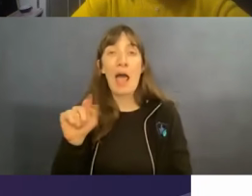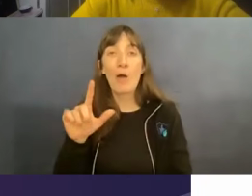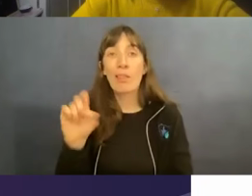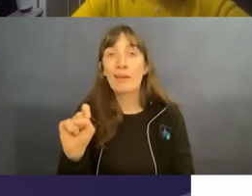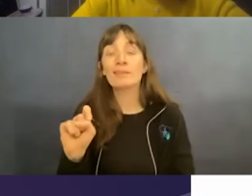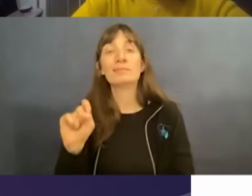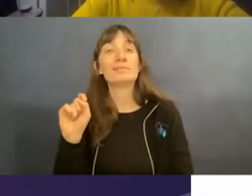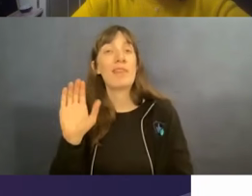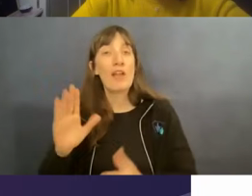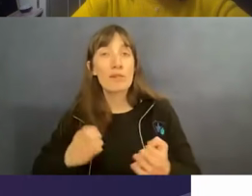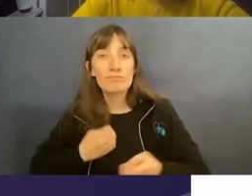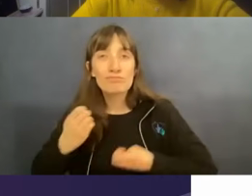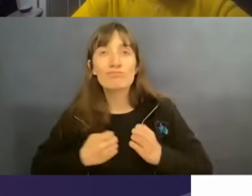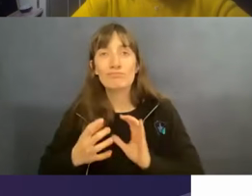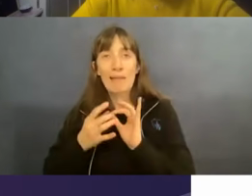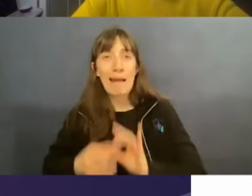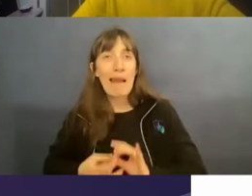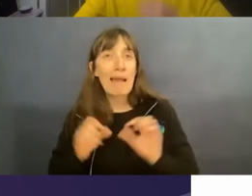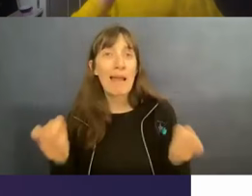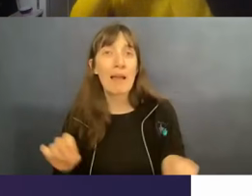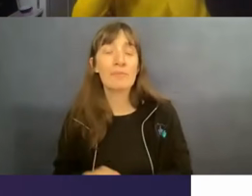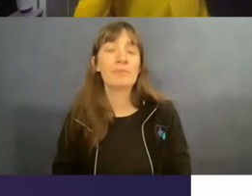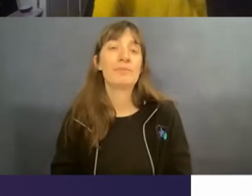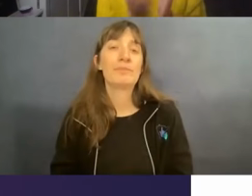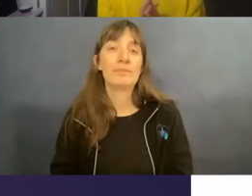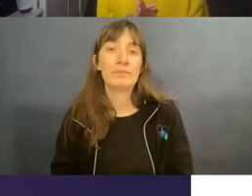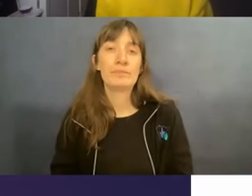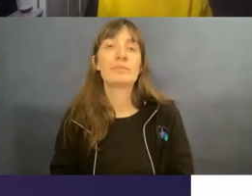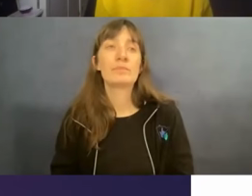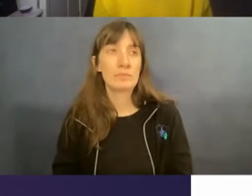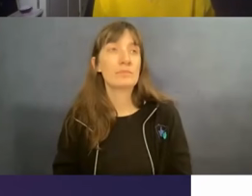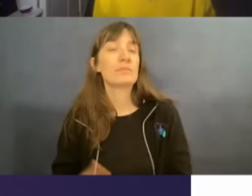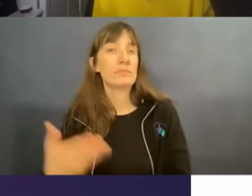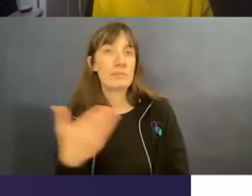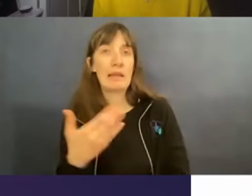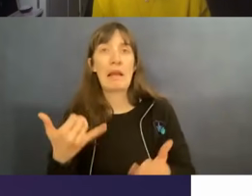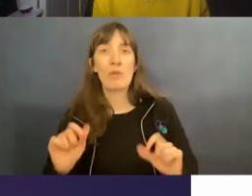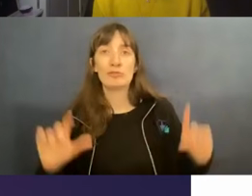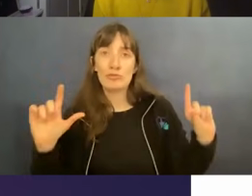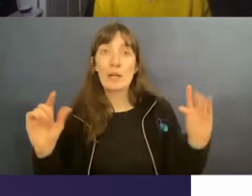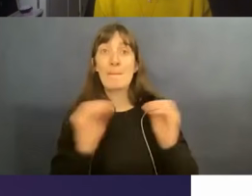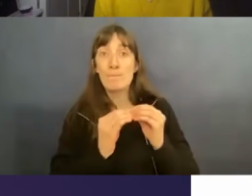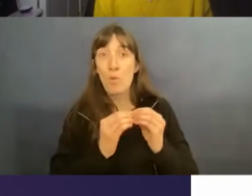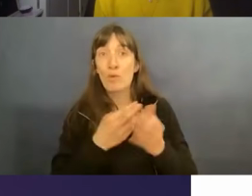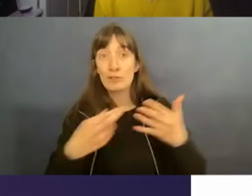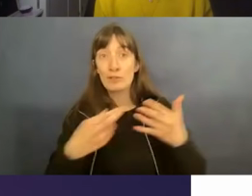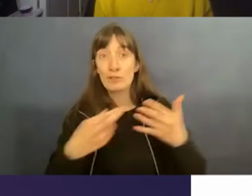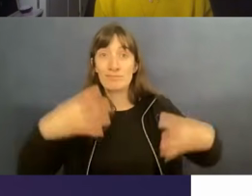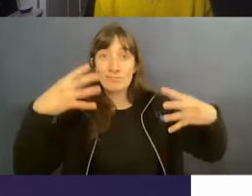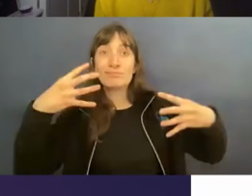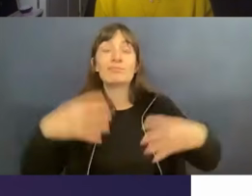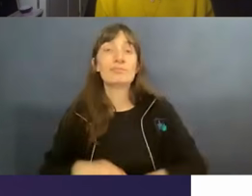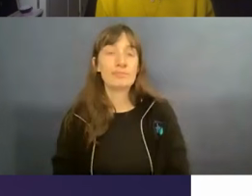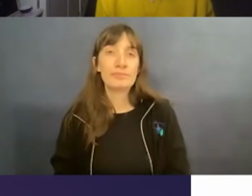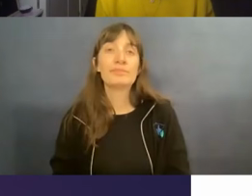Uh, yeah, absolutely. So on the screen, I have some more resources of,